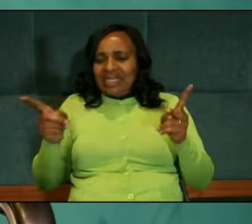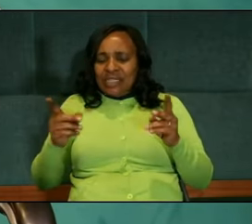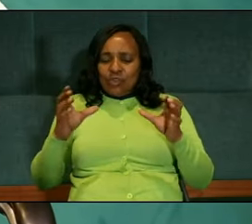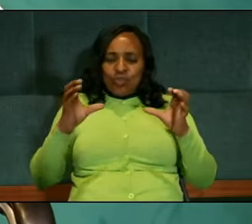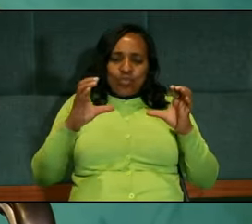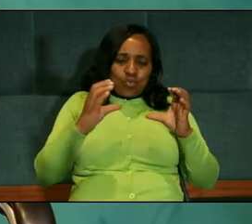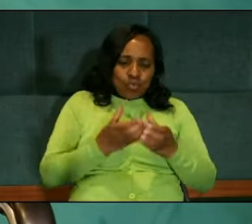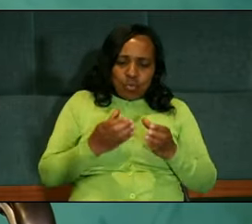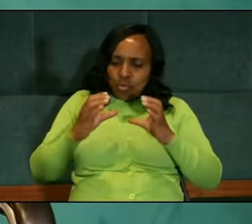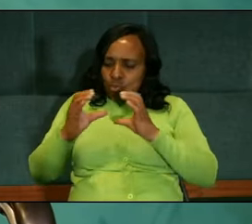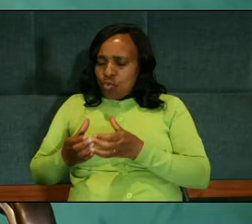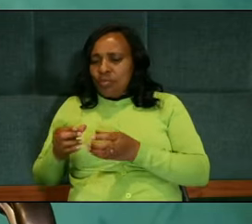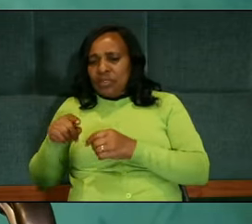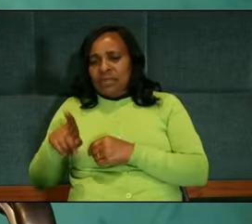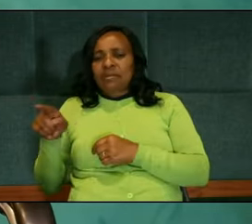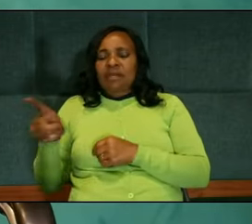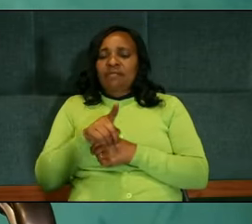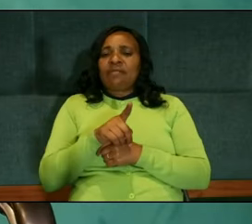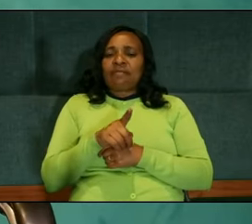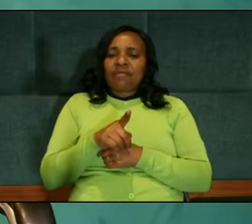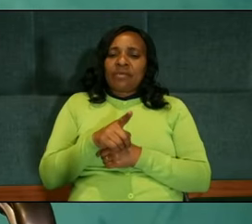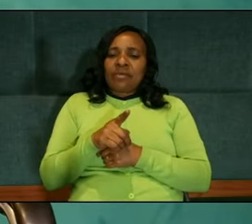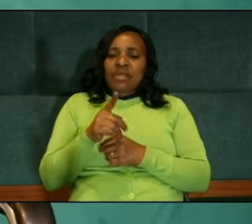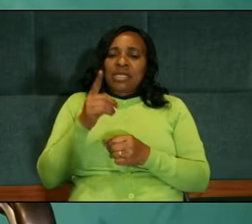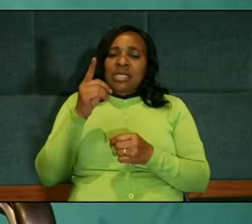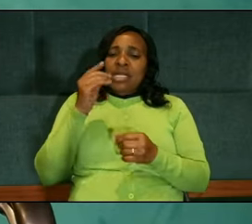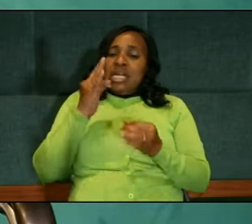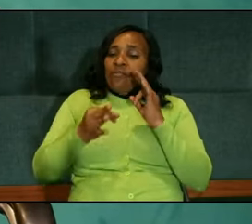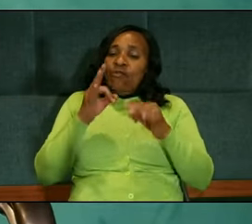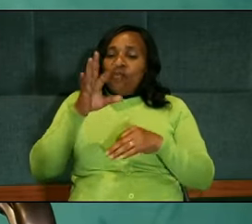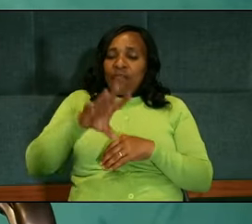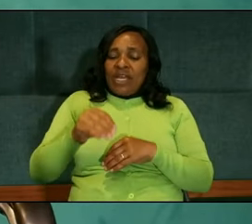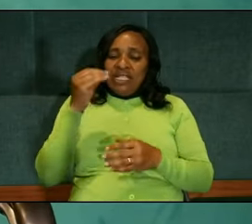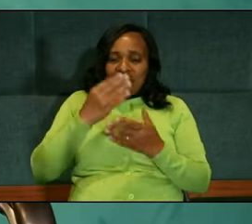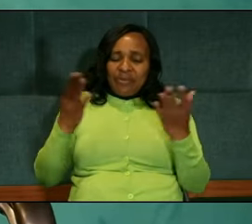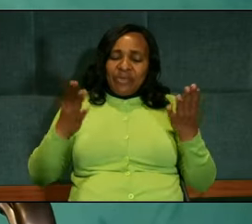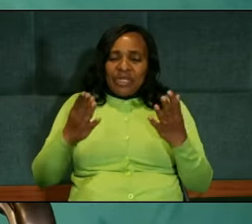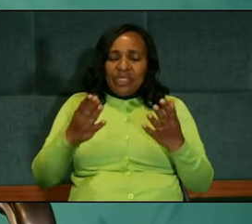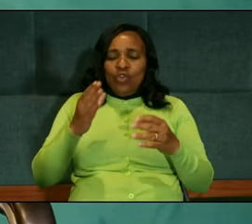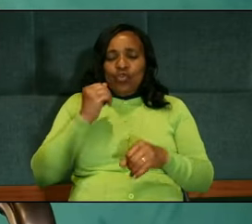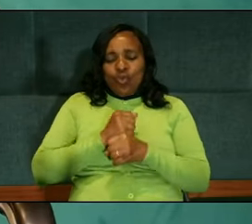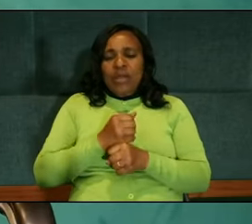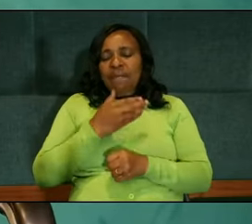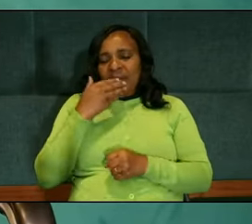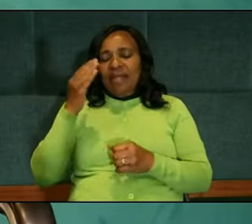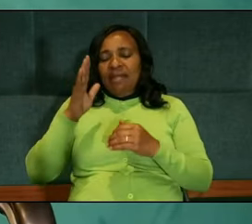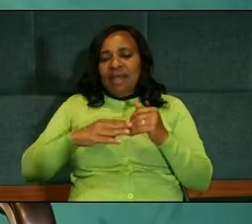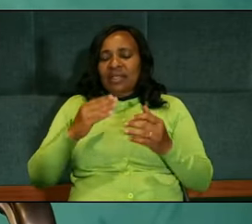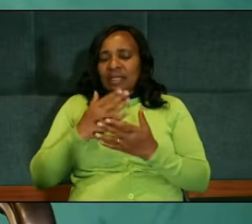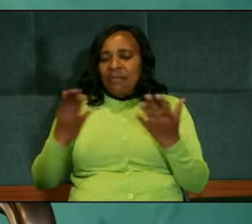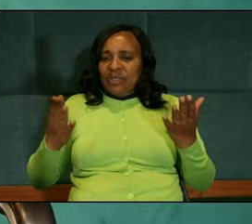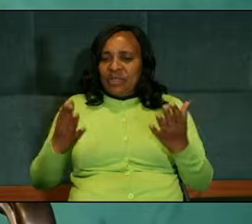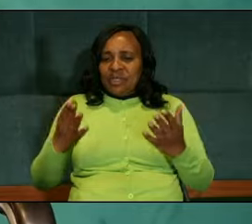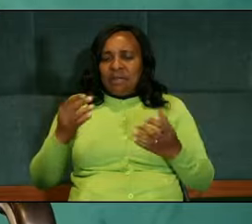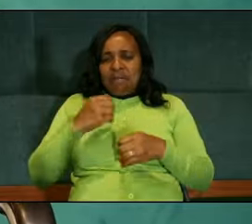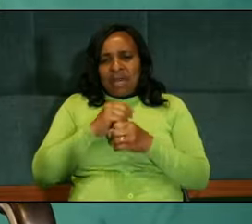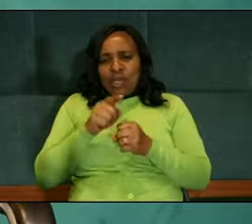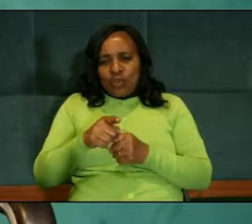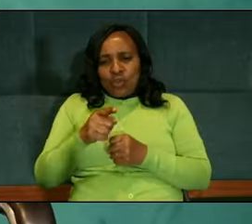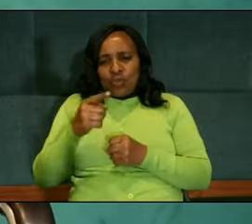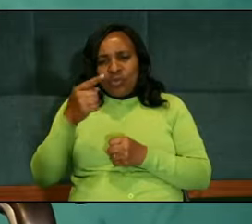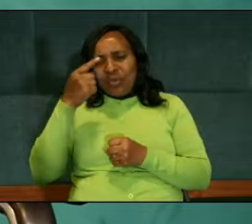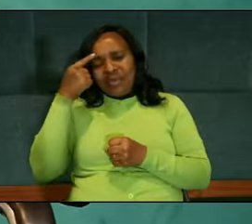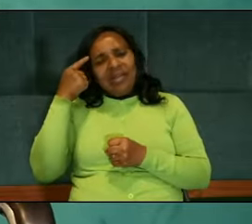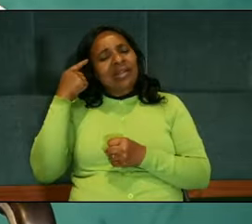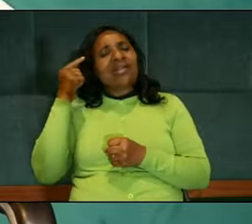like when you find someone who does something better than you. Sometimes it makes you think like, why can't it